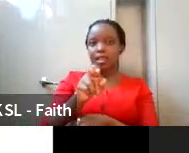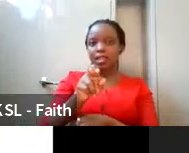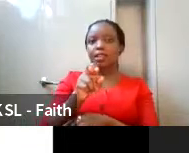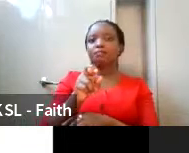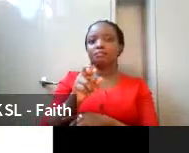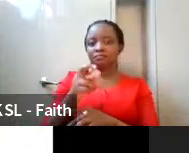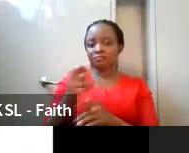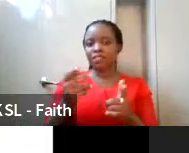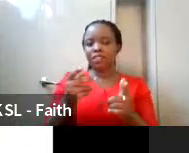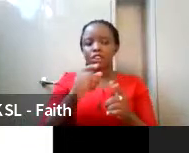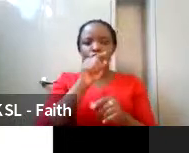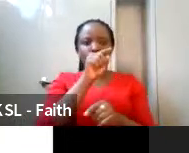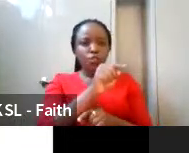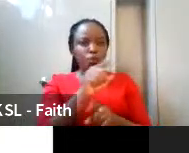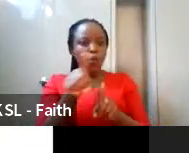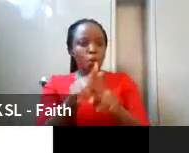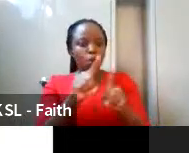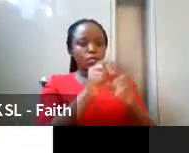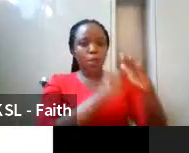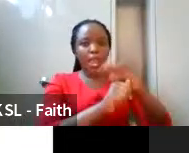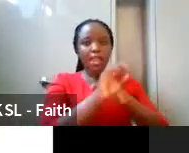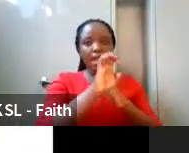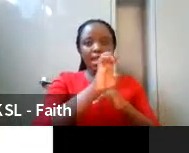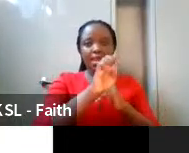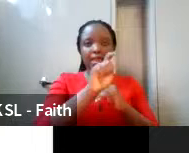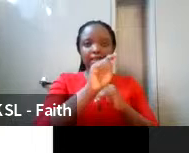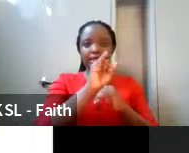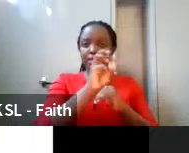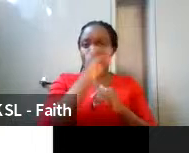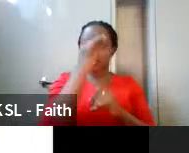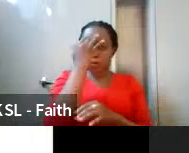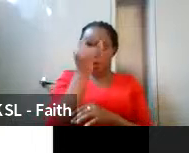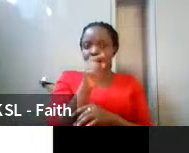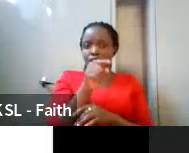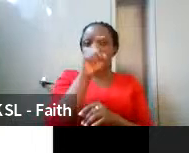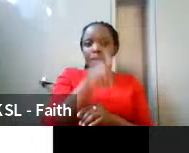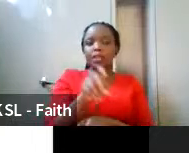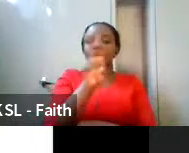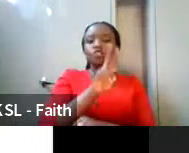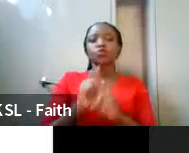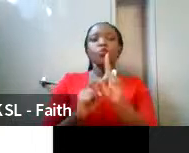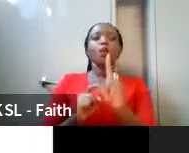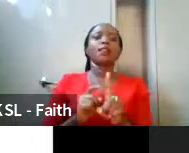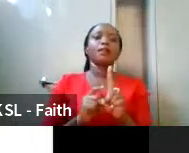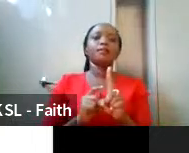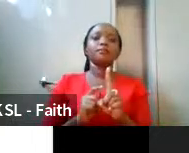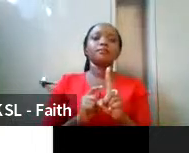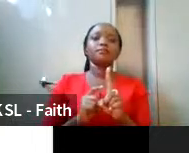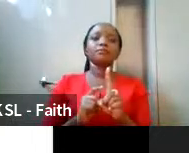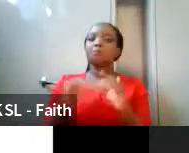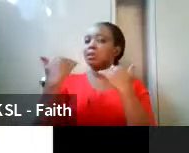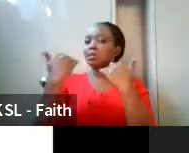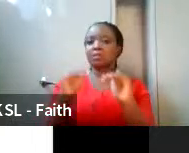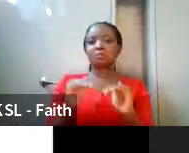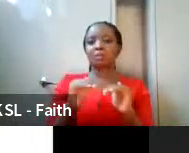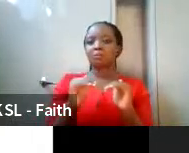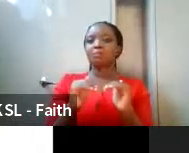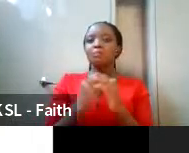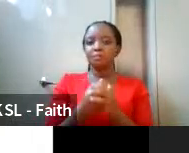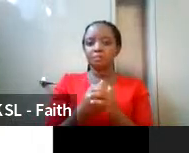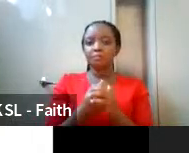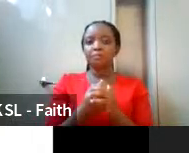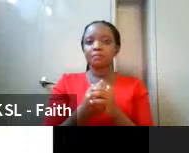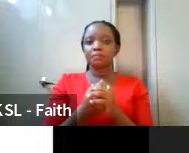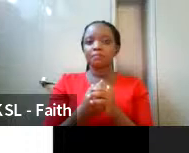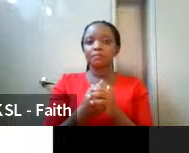you also on eTIMS? Because you're supposed to just use one or the other, you know. So there's so many Yes, discrepancies with